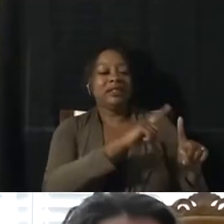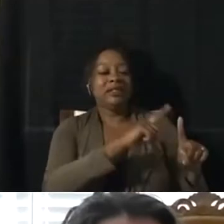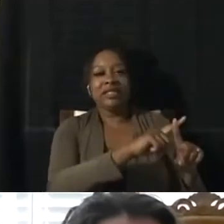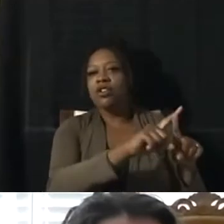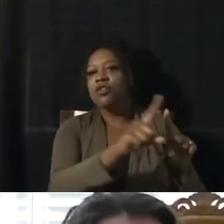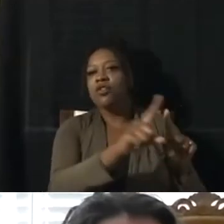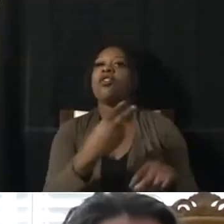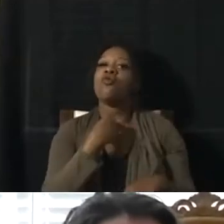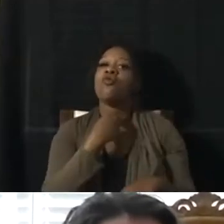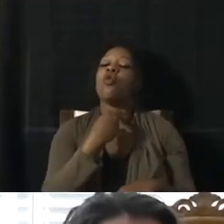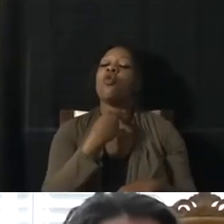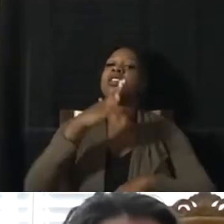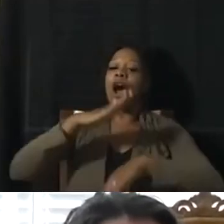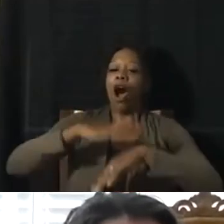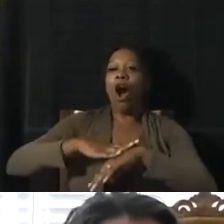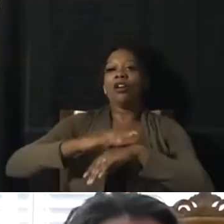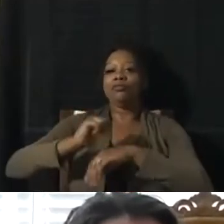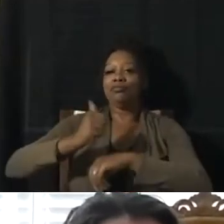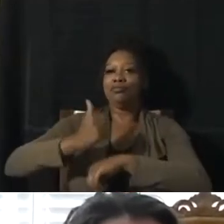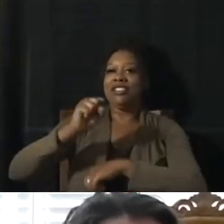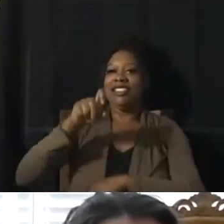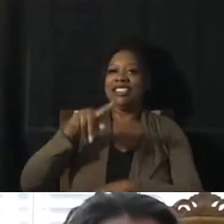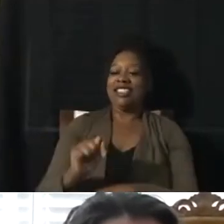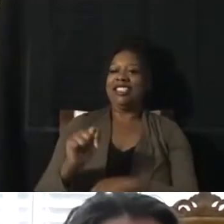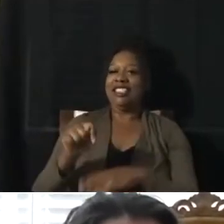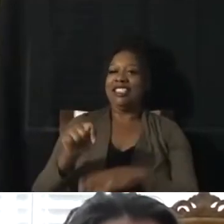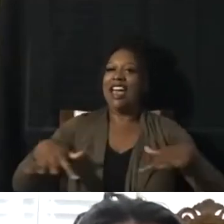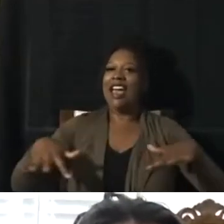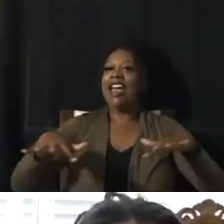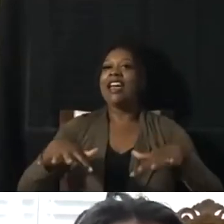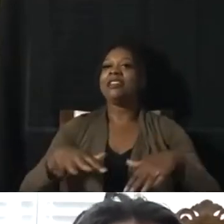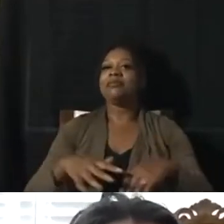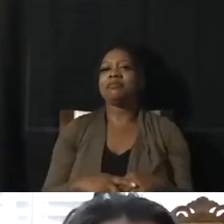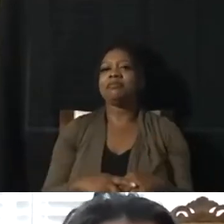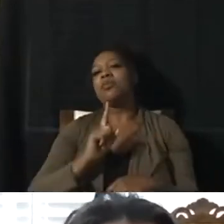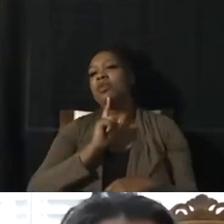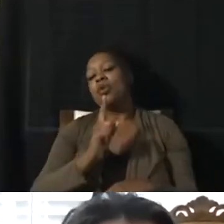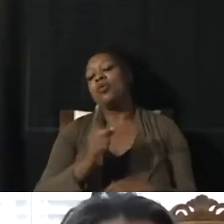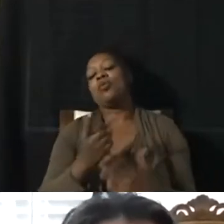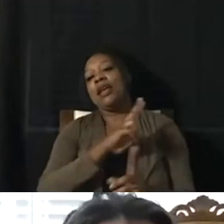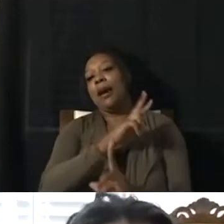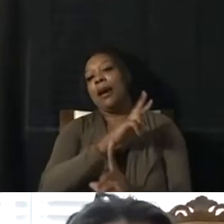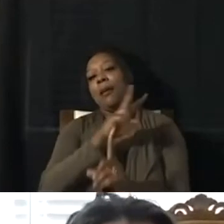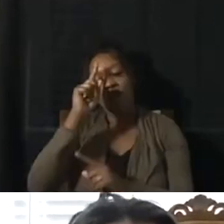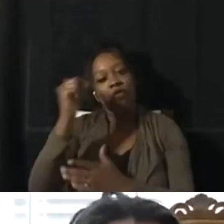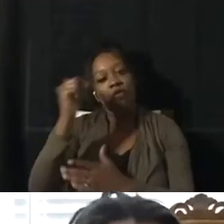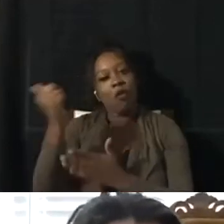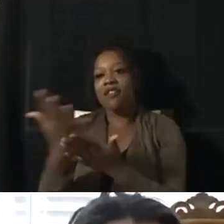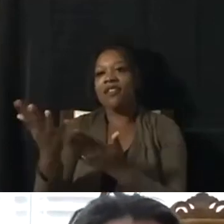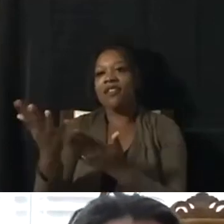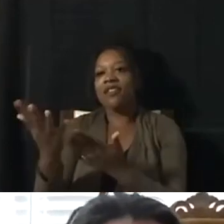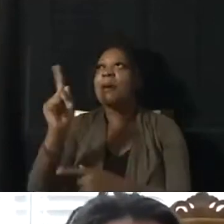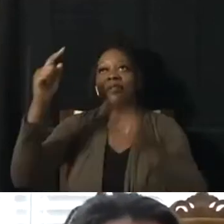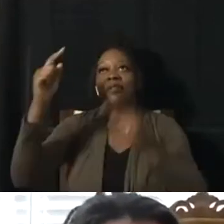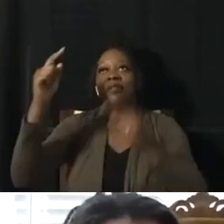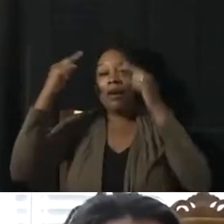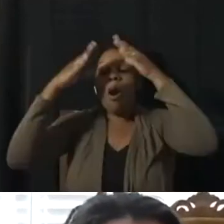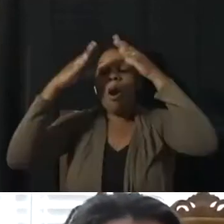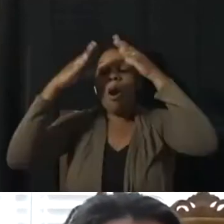and and it just applies to everything. People just need to open their mind and be